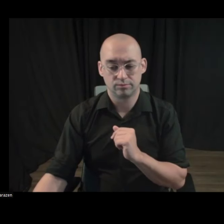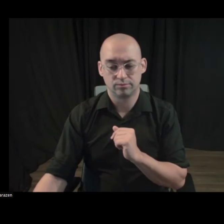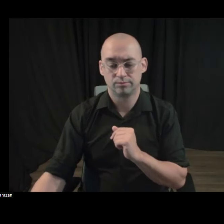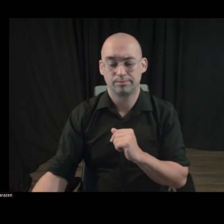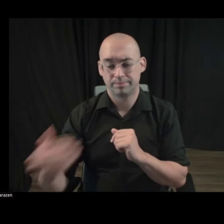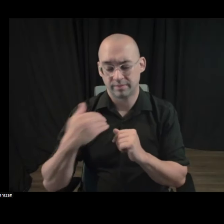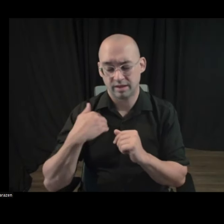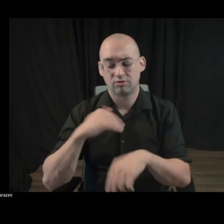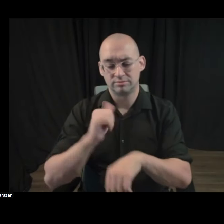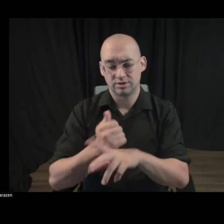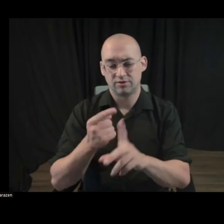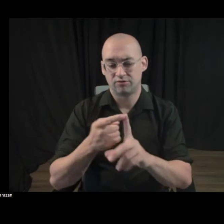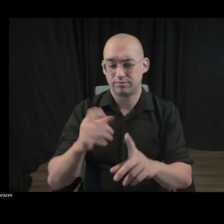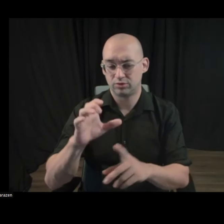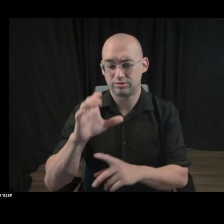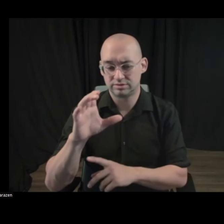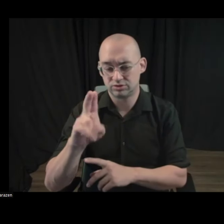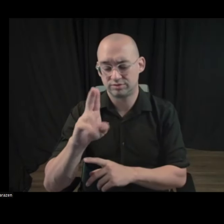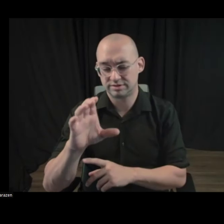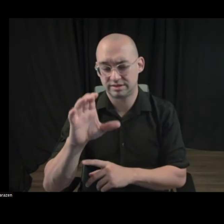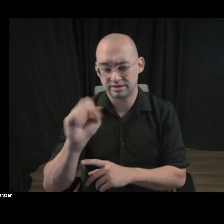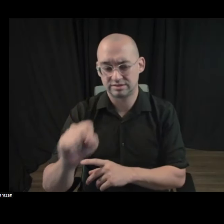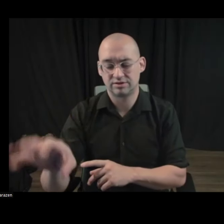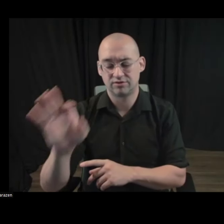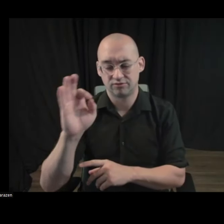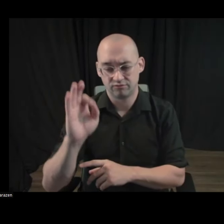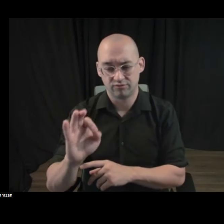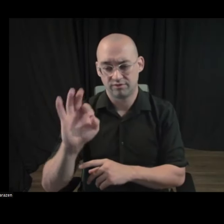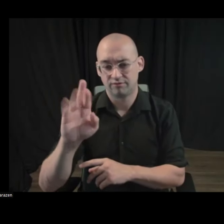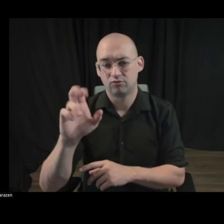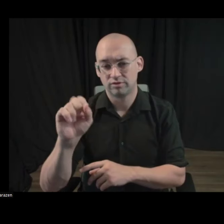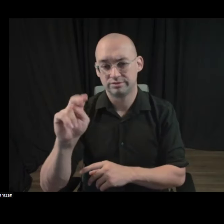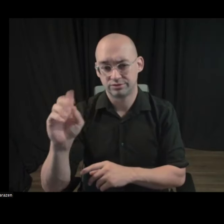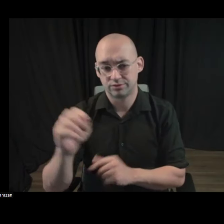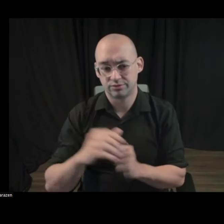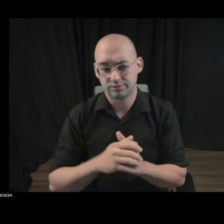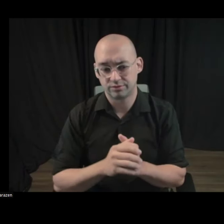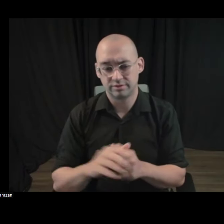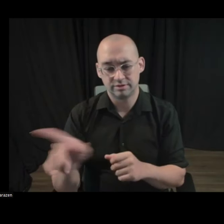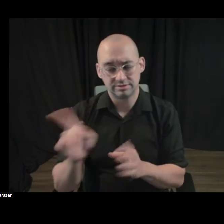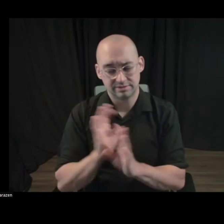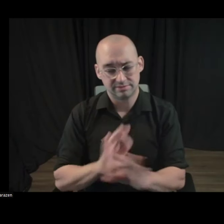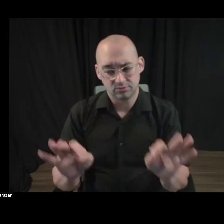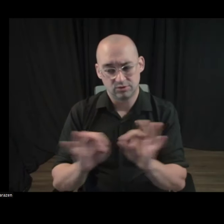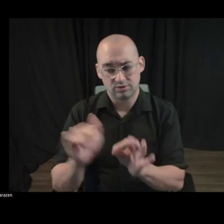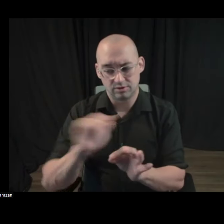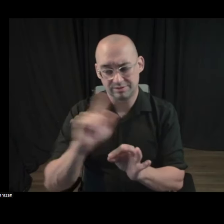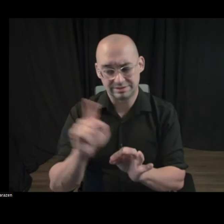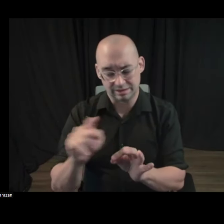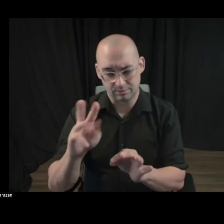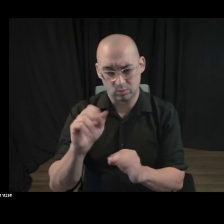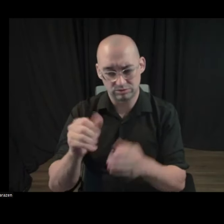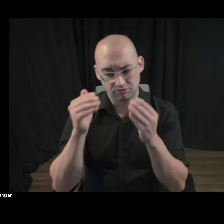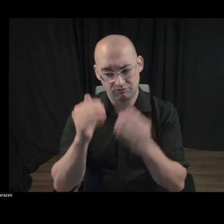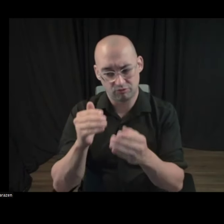Chodos, but thank you. Thank you for our network. It was so important to us that Alzheimer was a focus of all of those